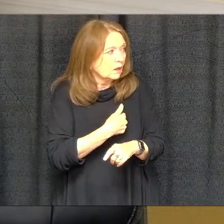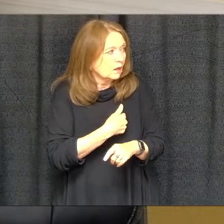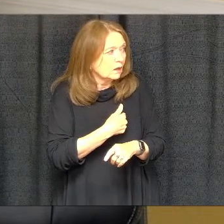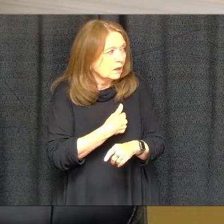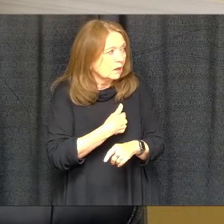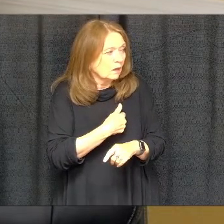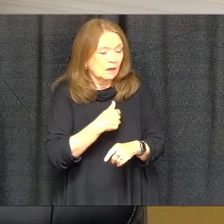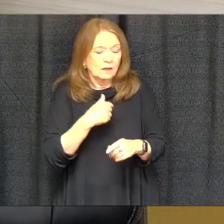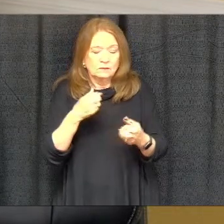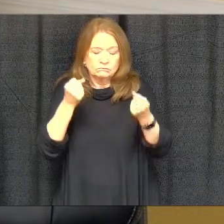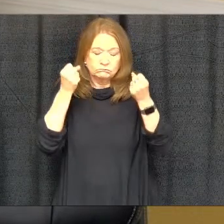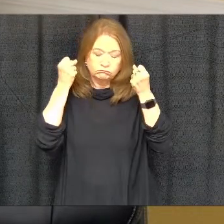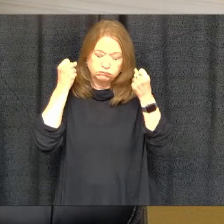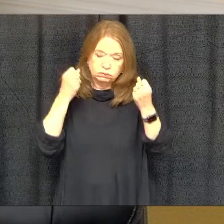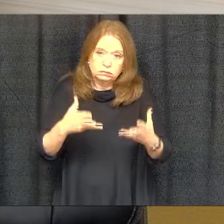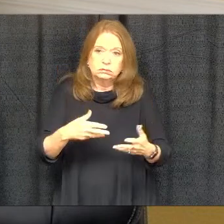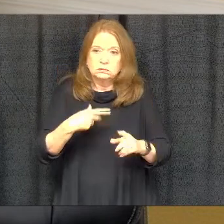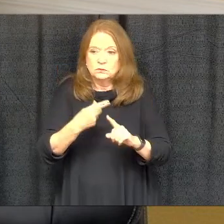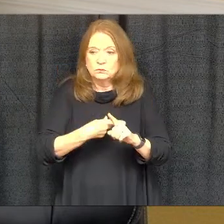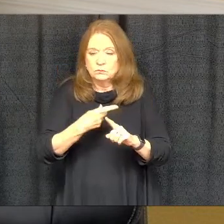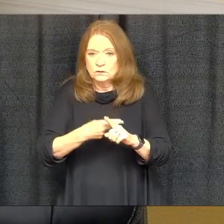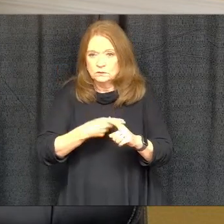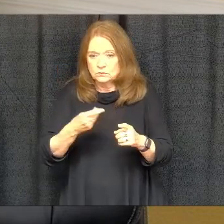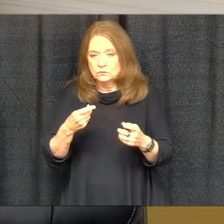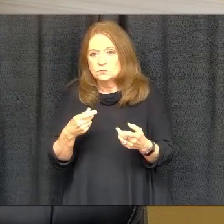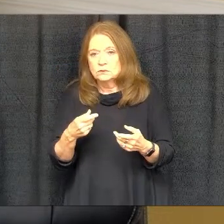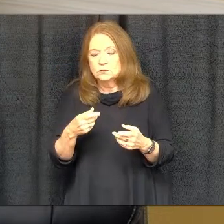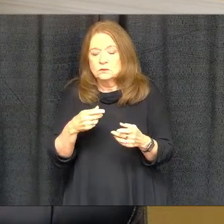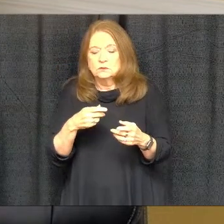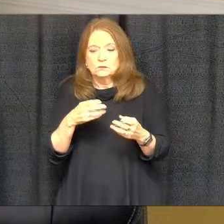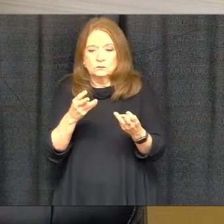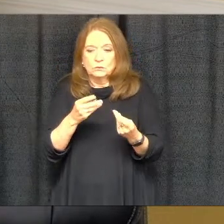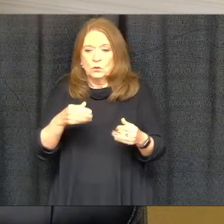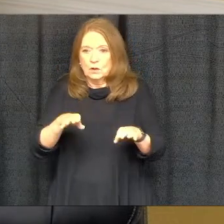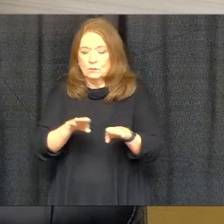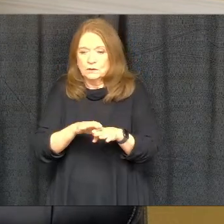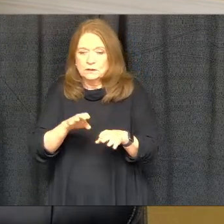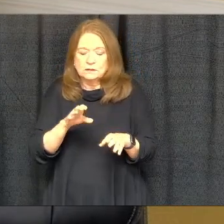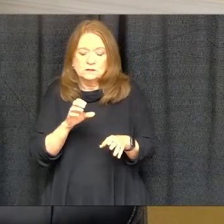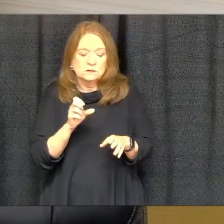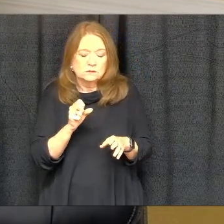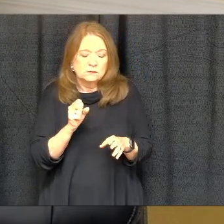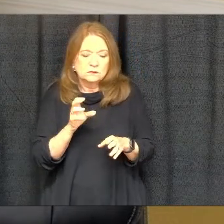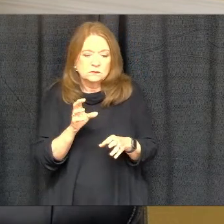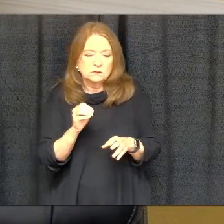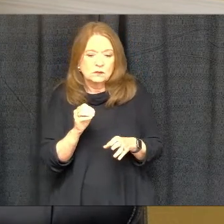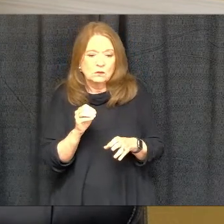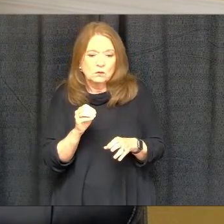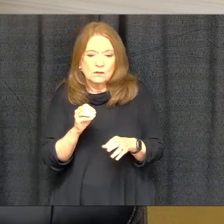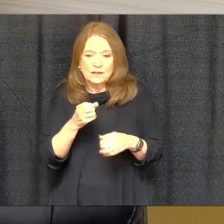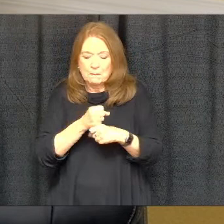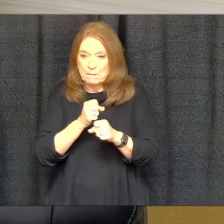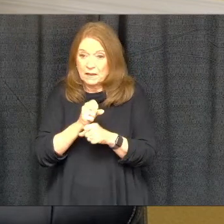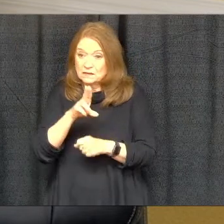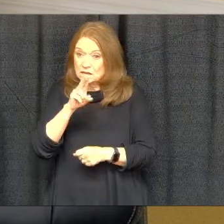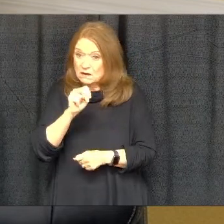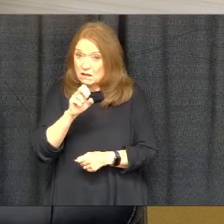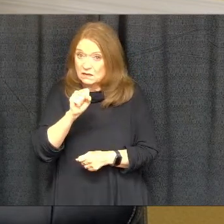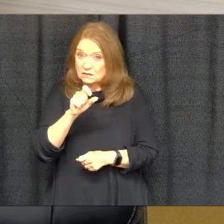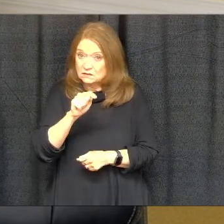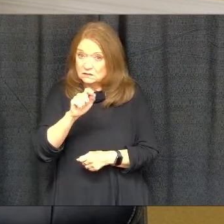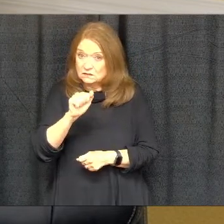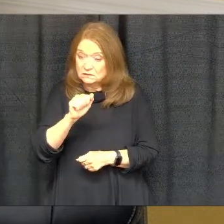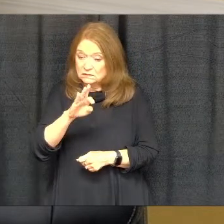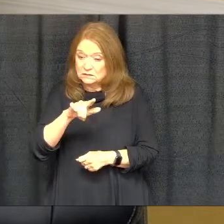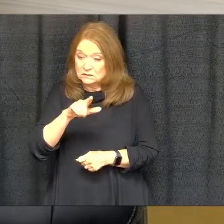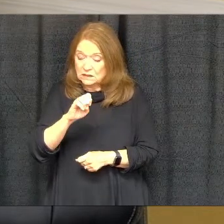with renters. And so it makes it unstable. And so I agree with you, and I understand exactly what you're